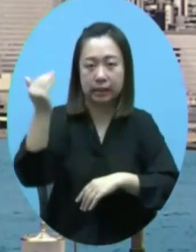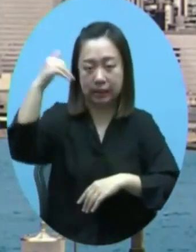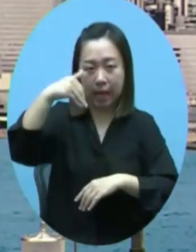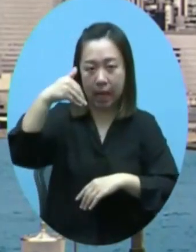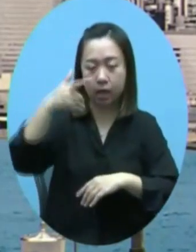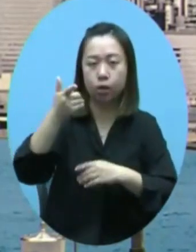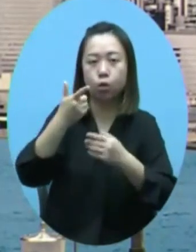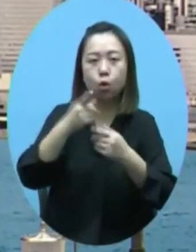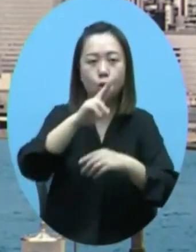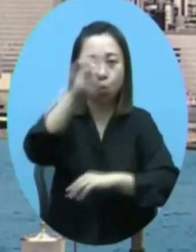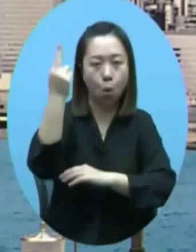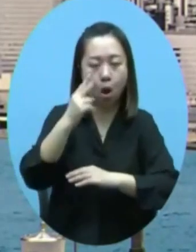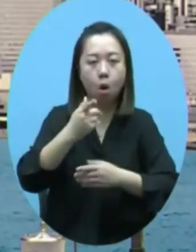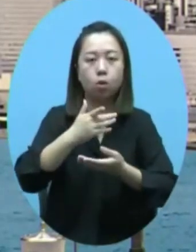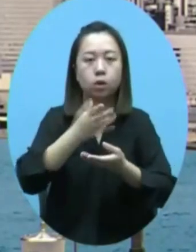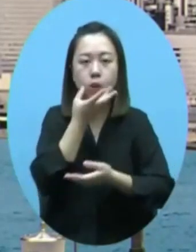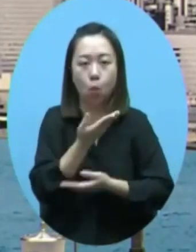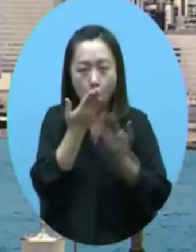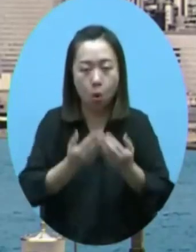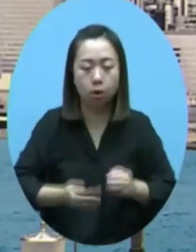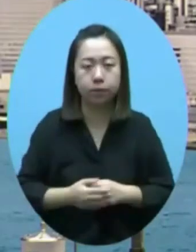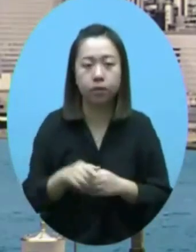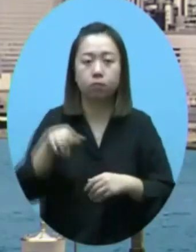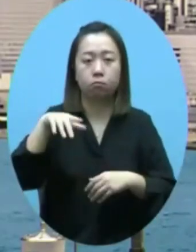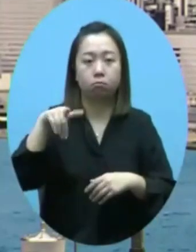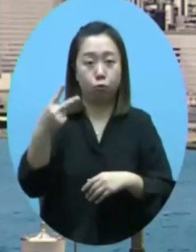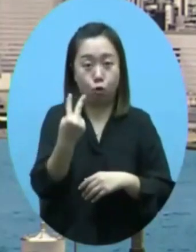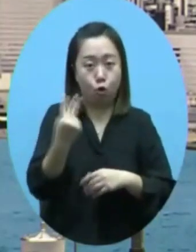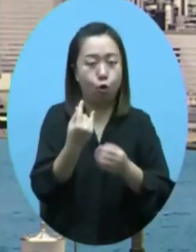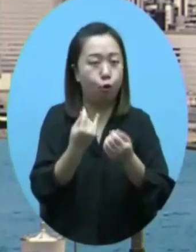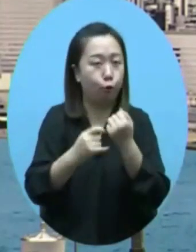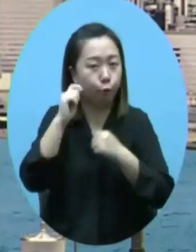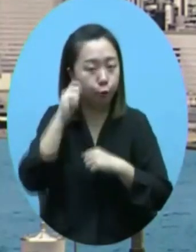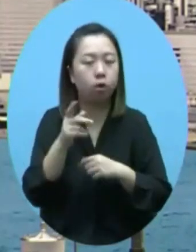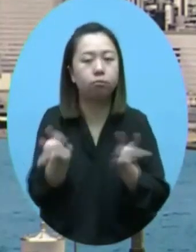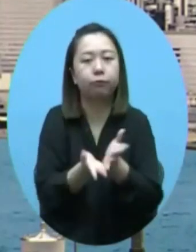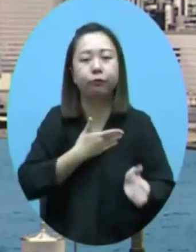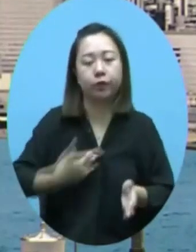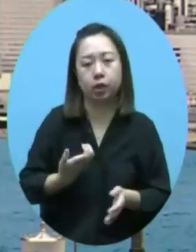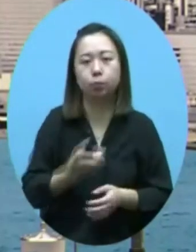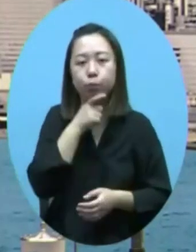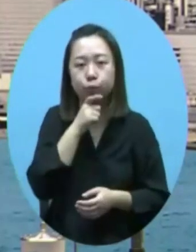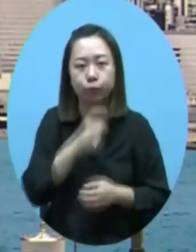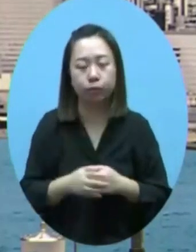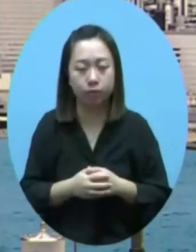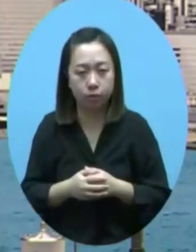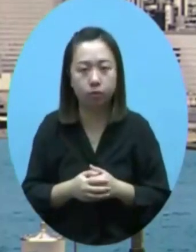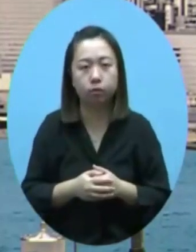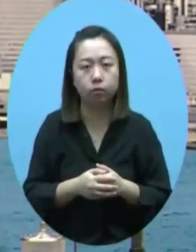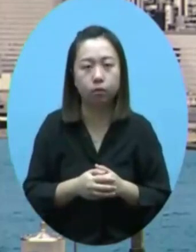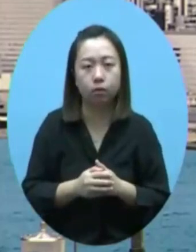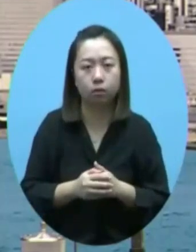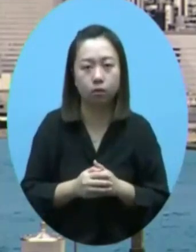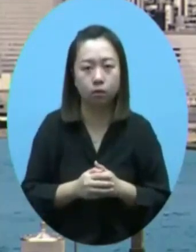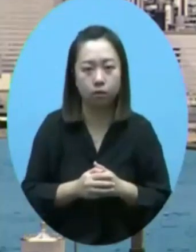Christian Alliance S.E. Chan Memorial College. While another case study at Taoist Ching Chung Primary School in San